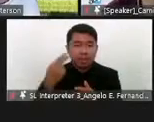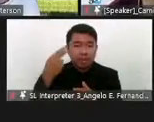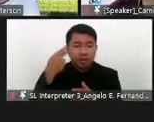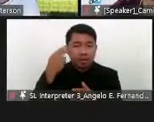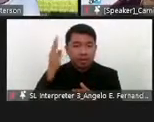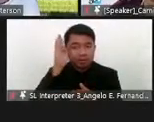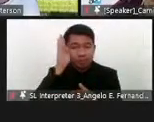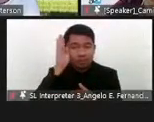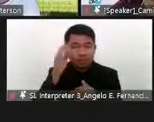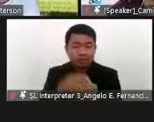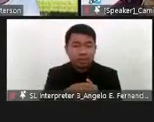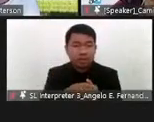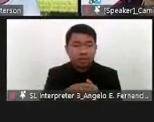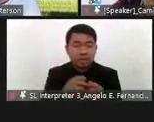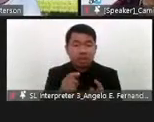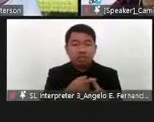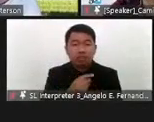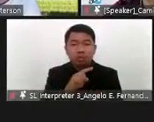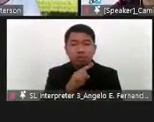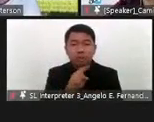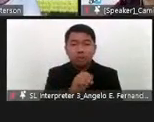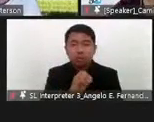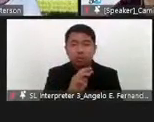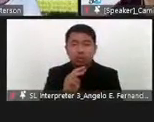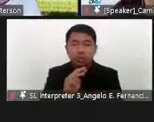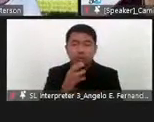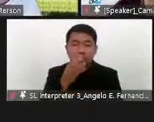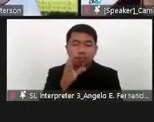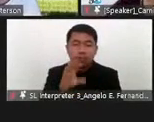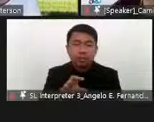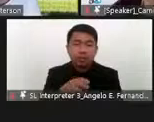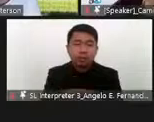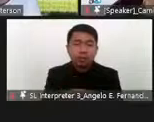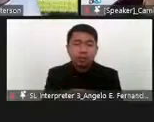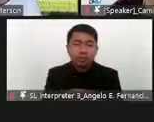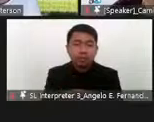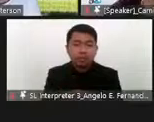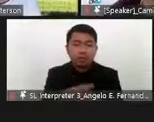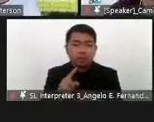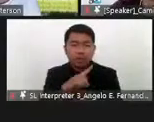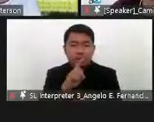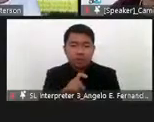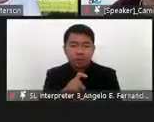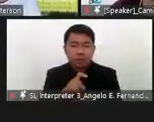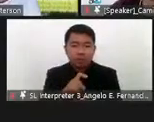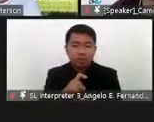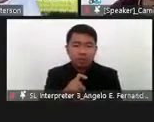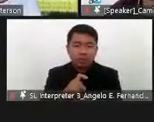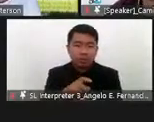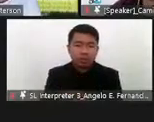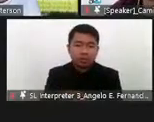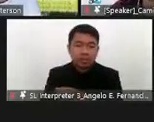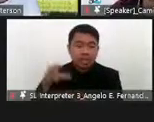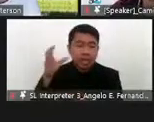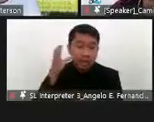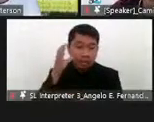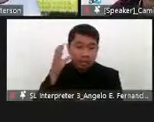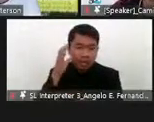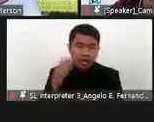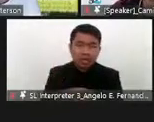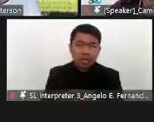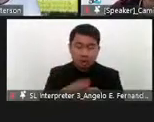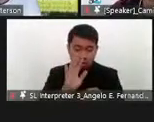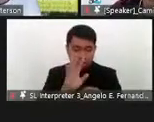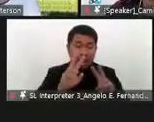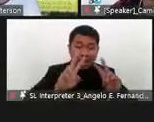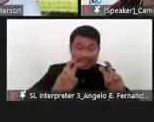This is from the Zoom chat. My question for Ms. Camille, in your research with textiles, have you ever